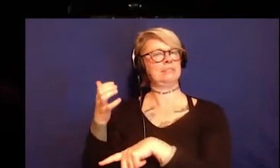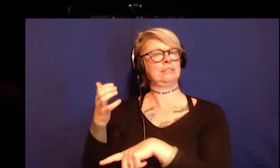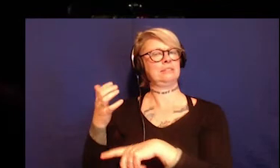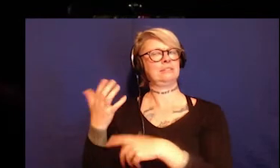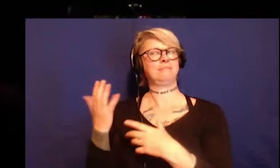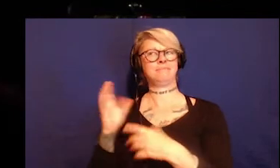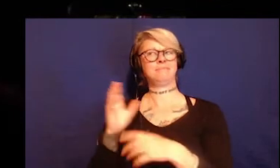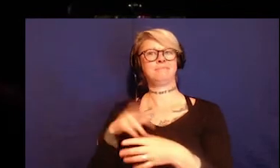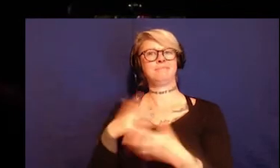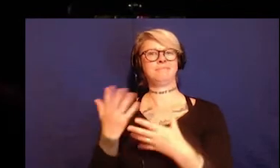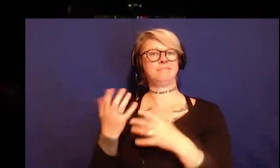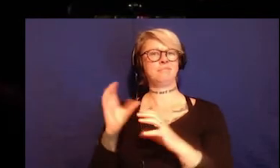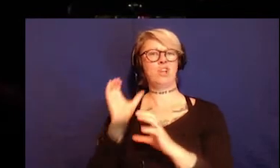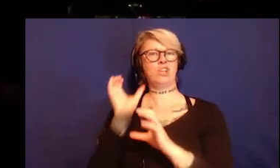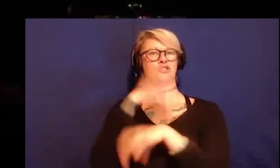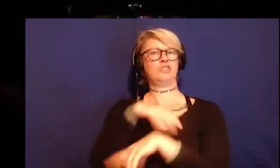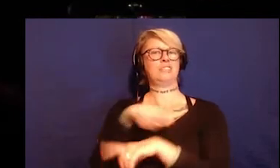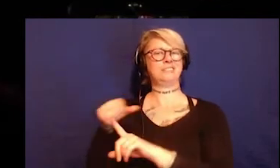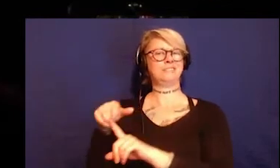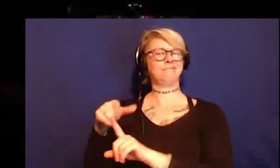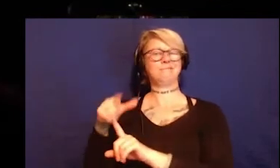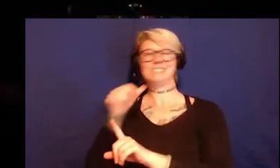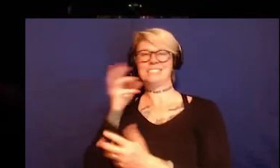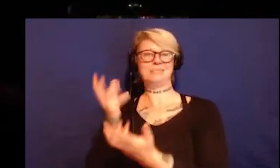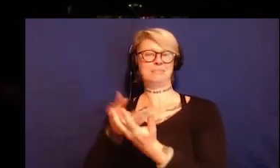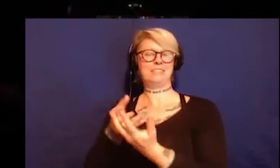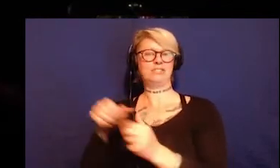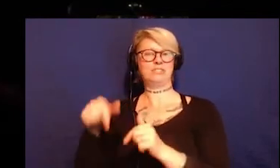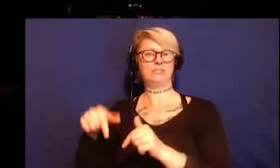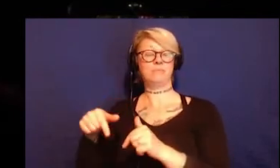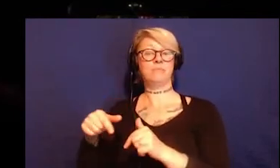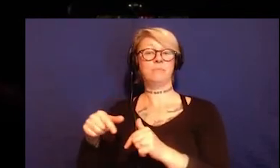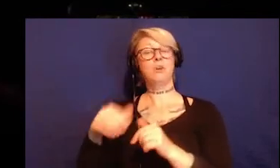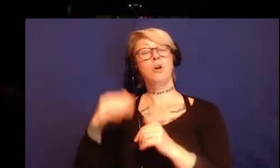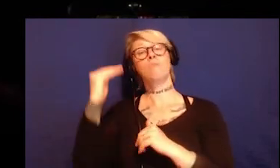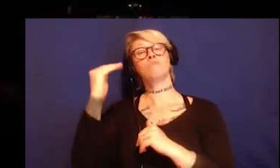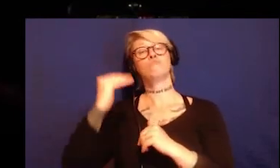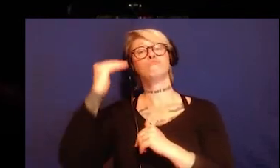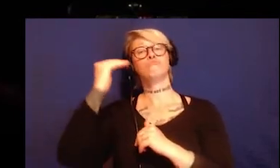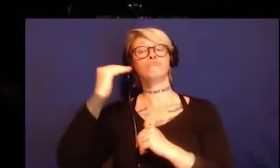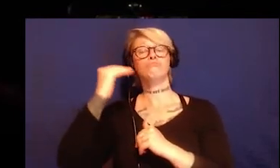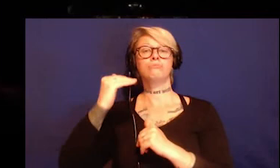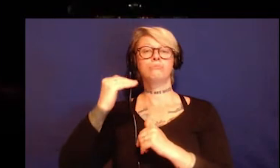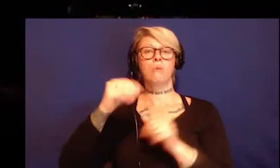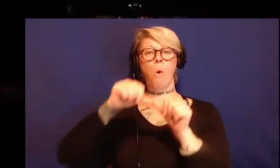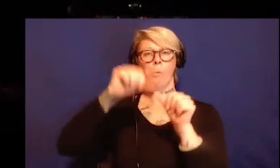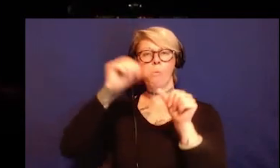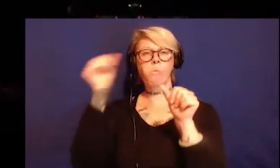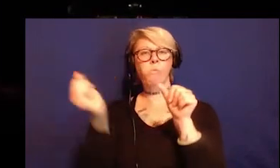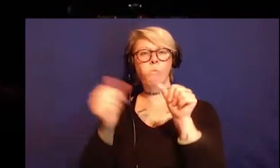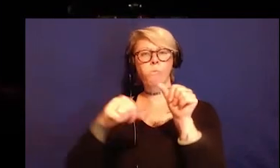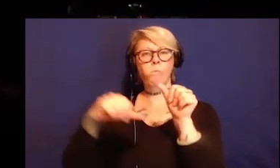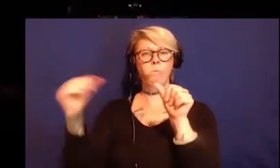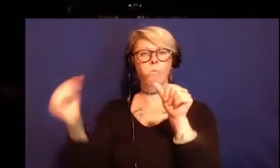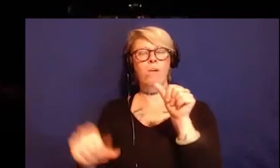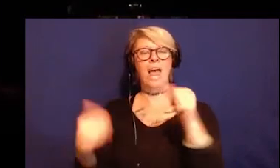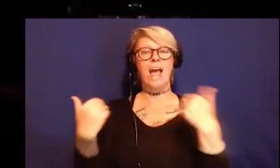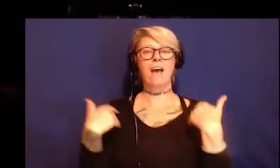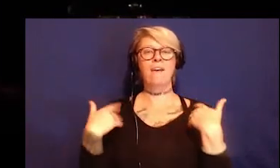event. She's mid-height, very curvy, and rocking a long, pale yellow